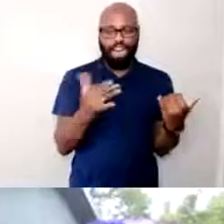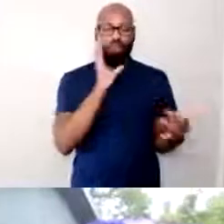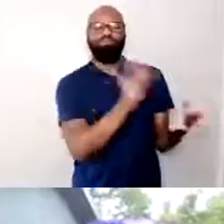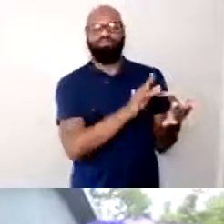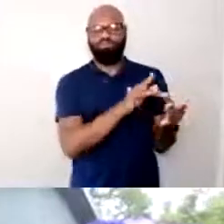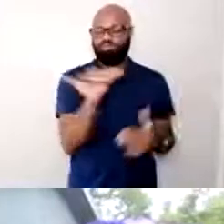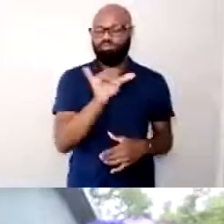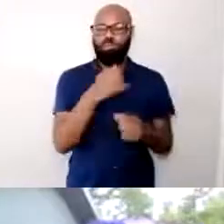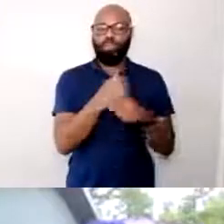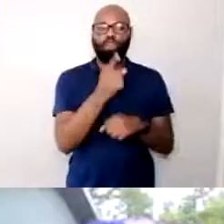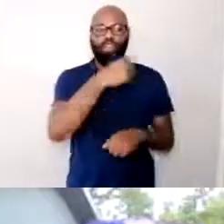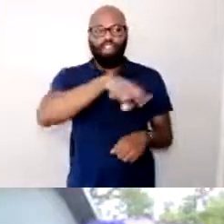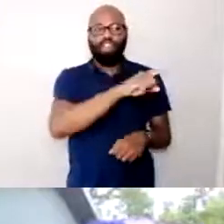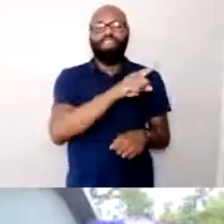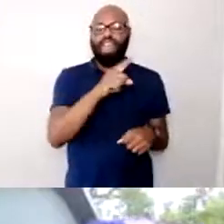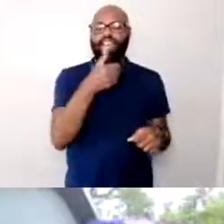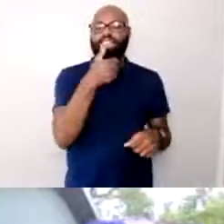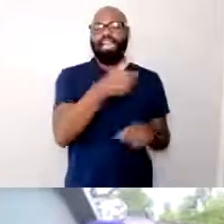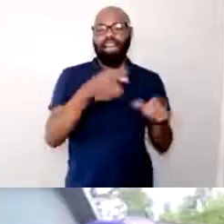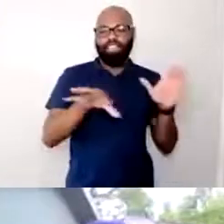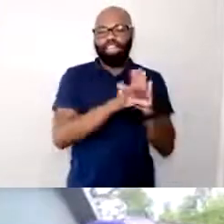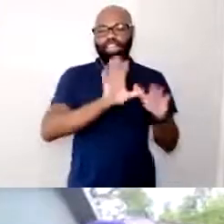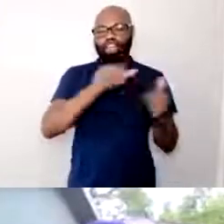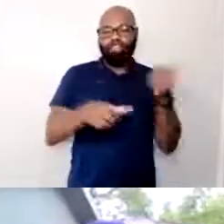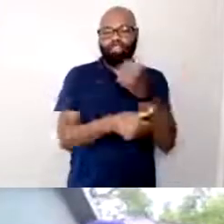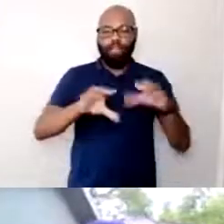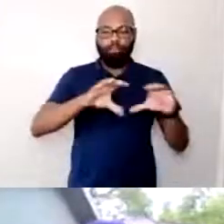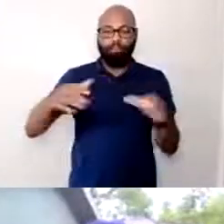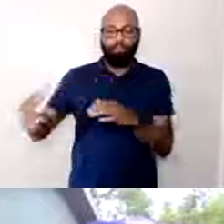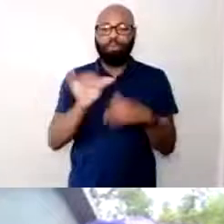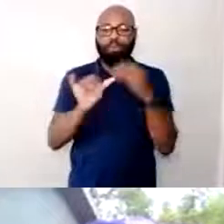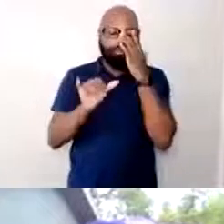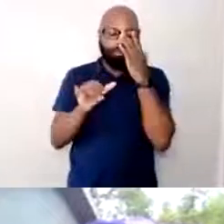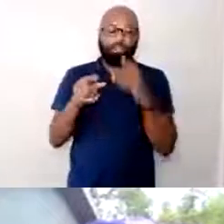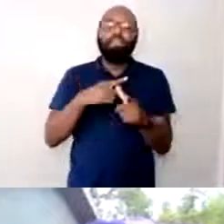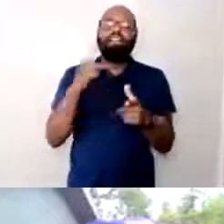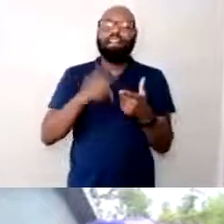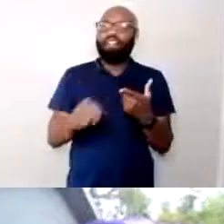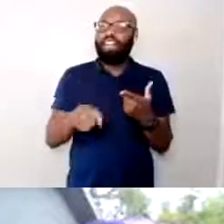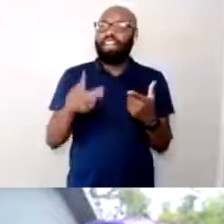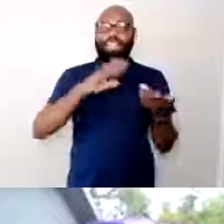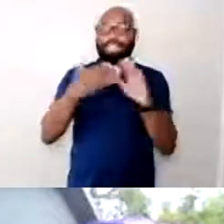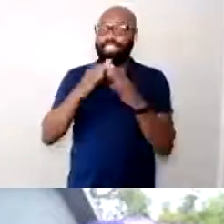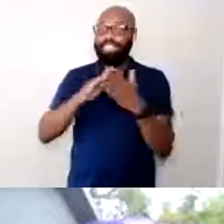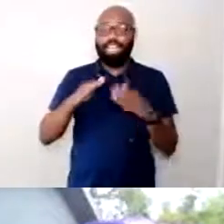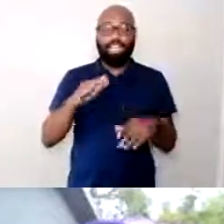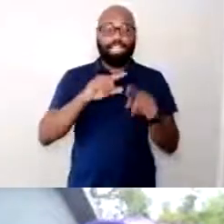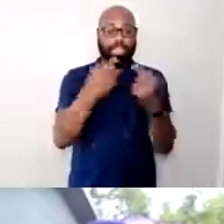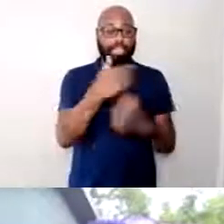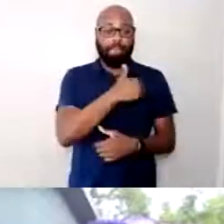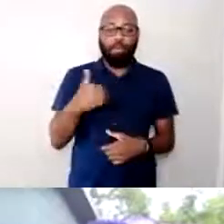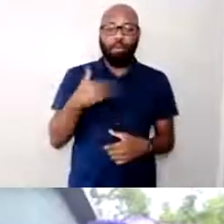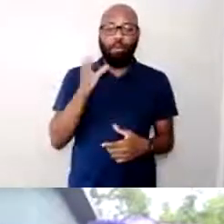have self-selected. And then the city team members will probably hit all of the meetings